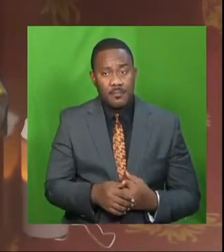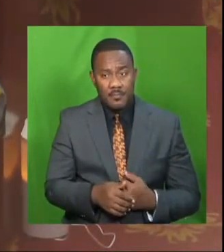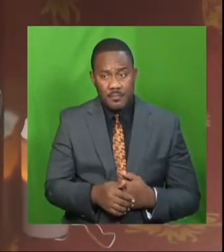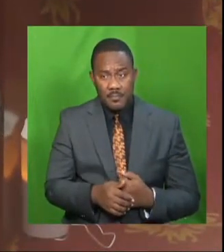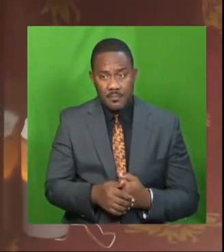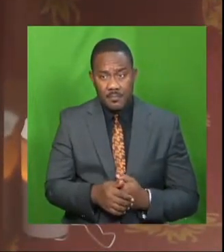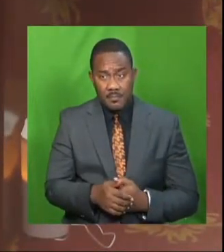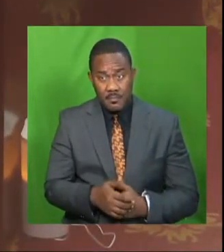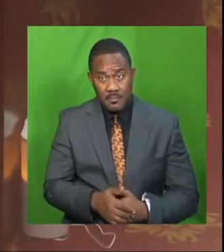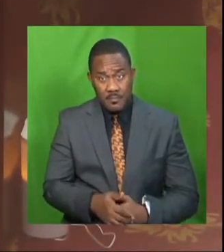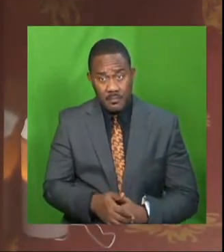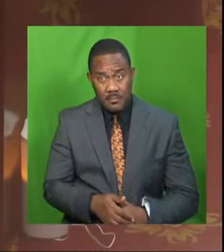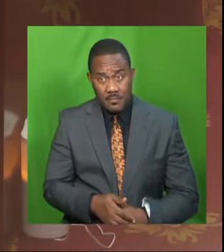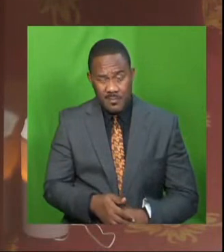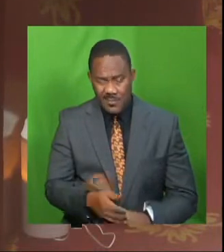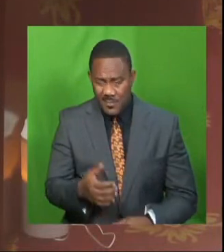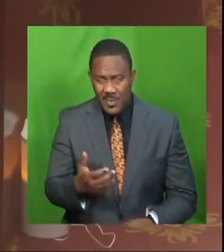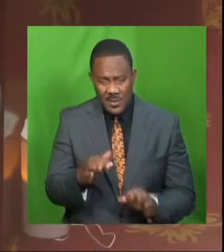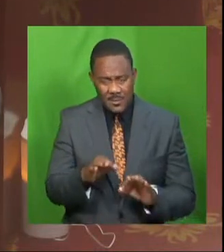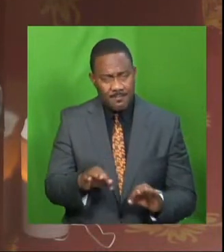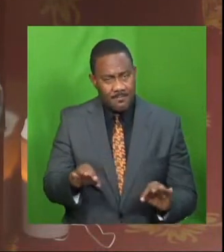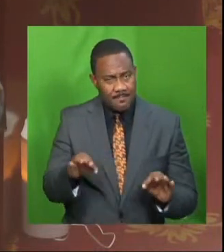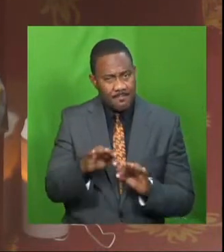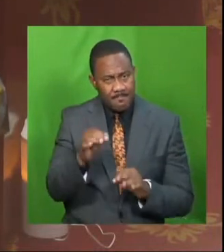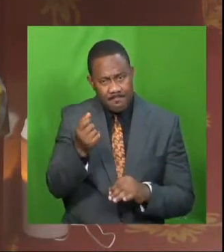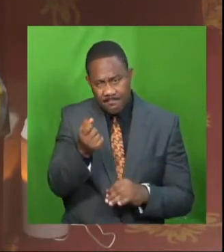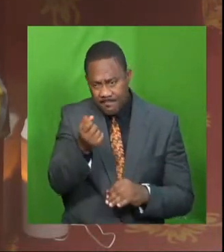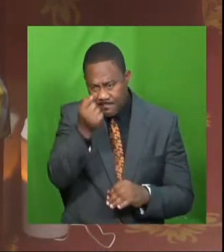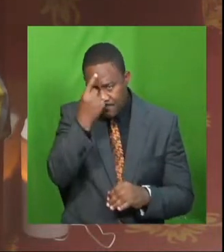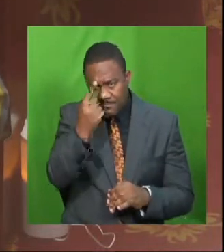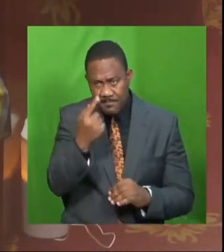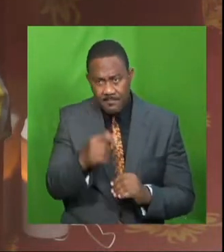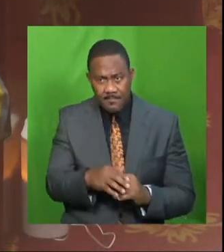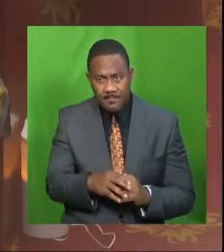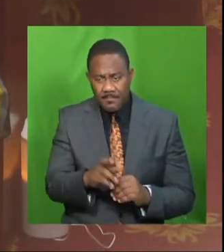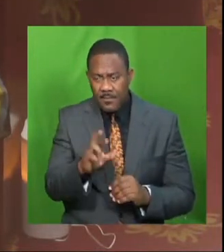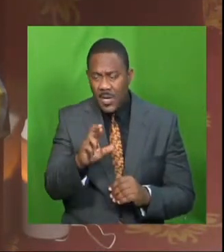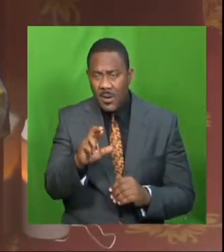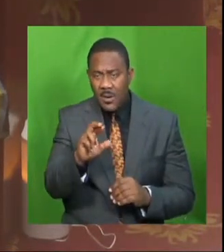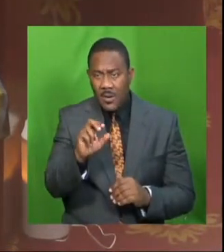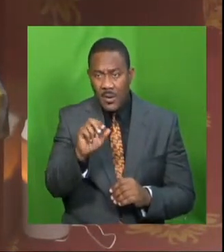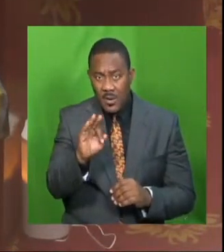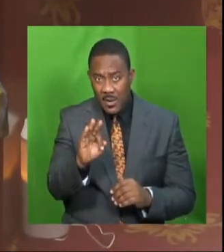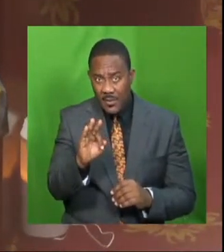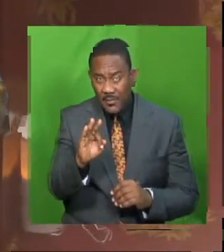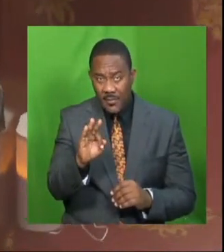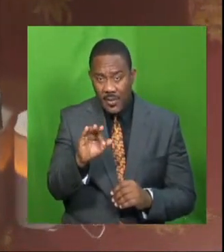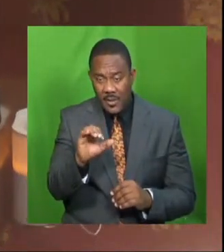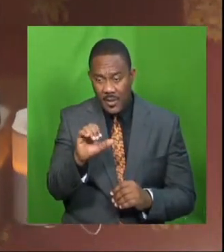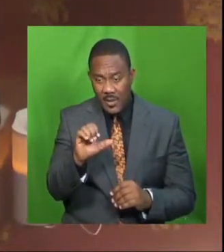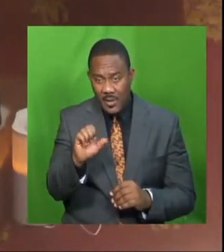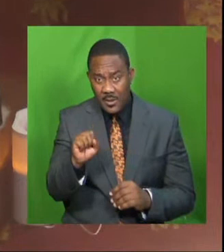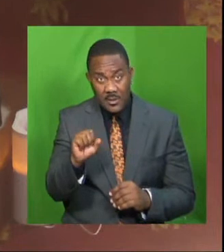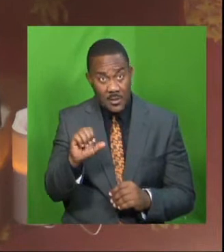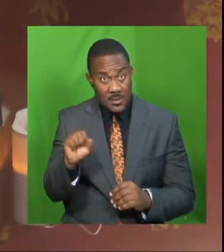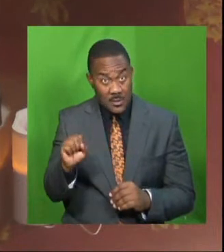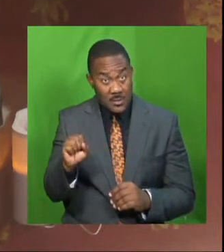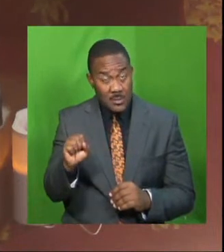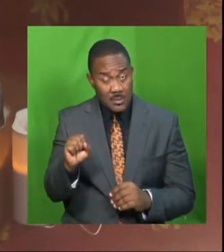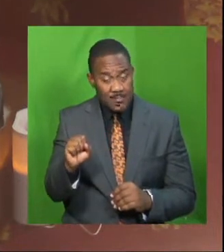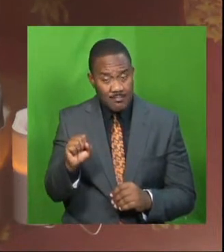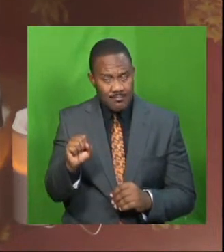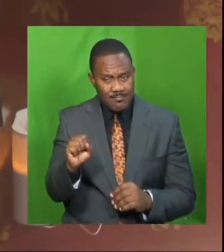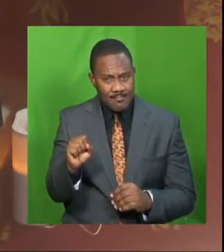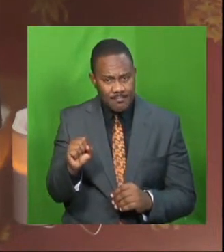it is important to clearly understand what the RFS Press Freedom Index, as